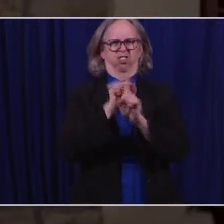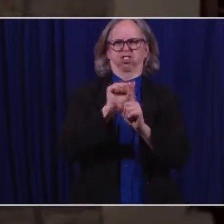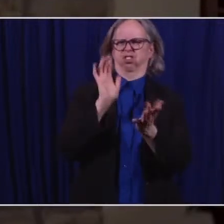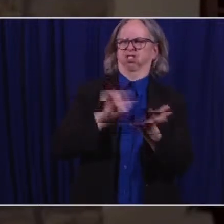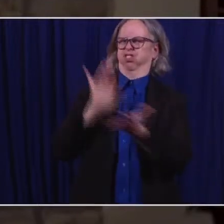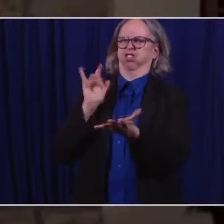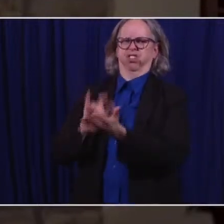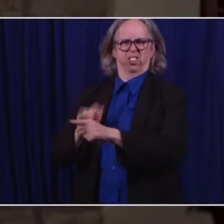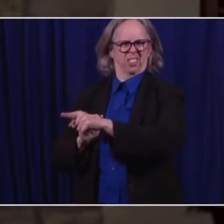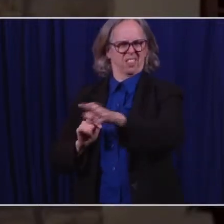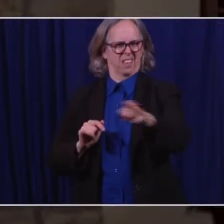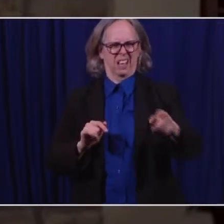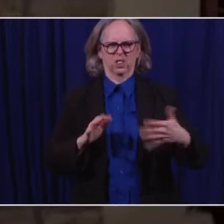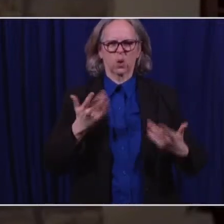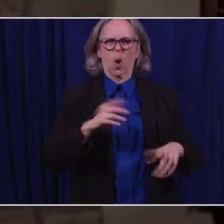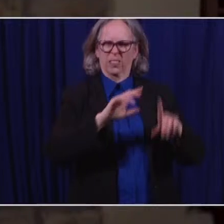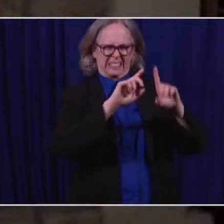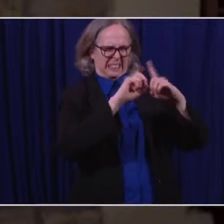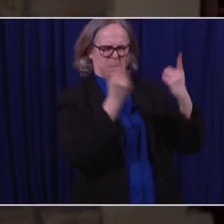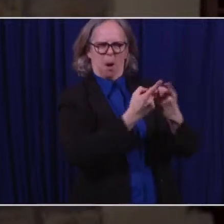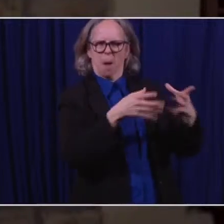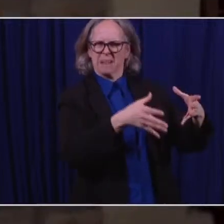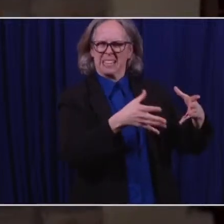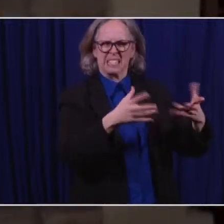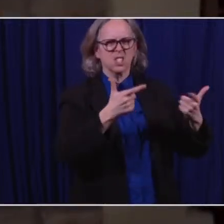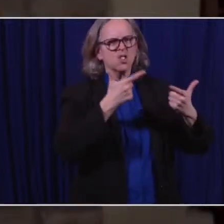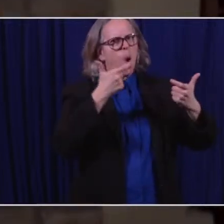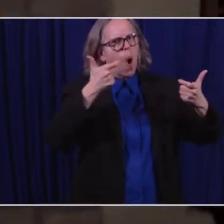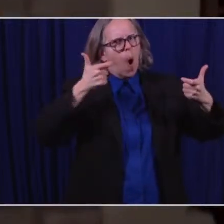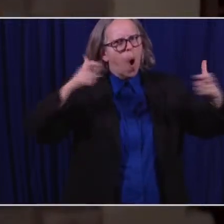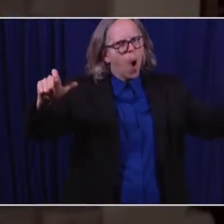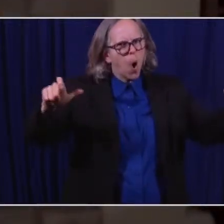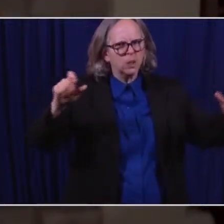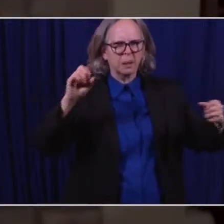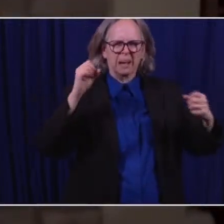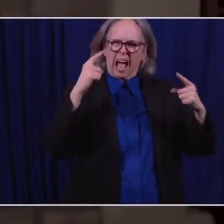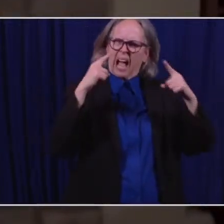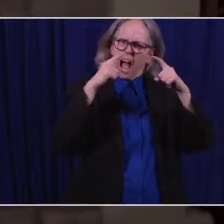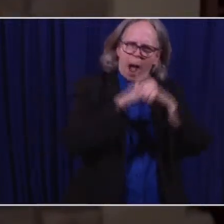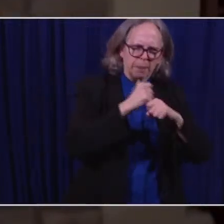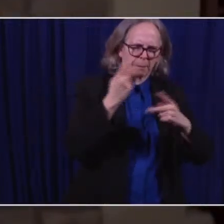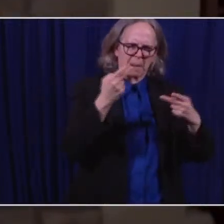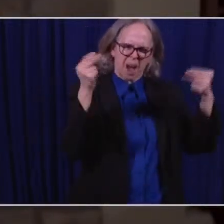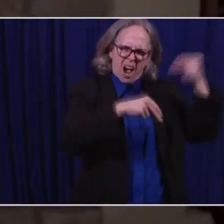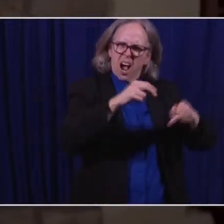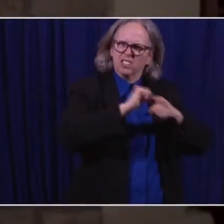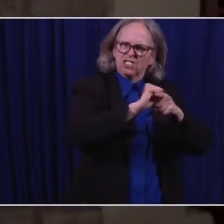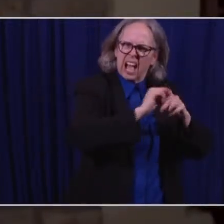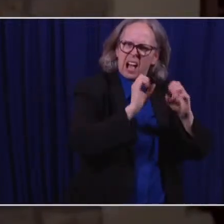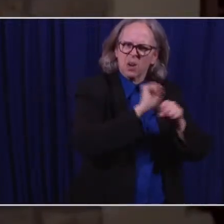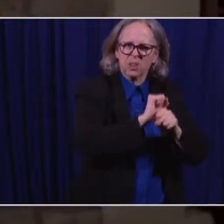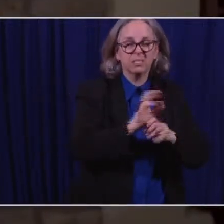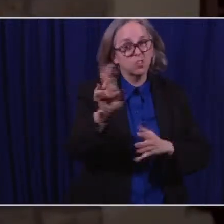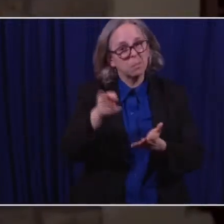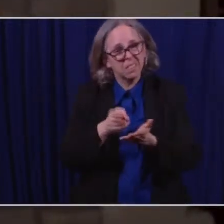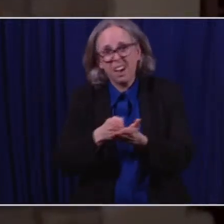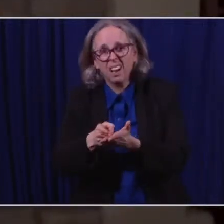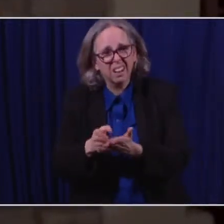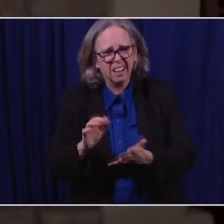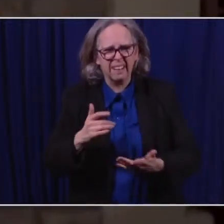department, and I think candidly, state government needs some help from the private